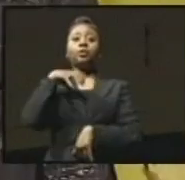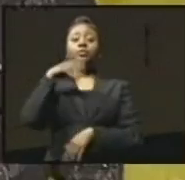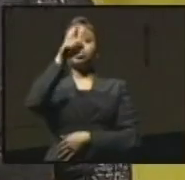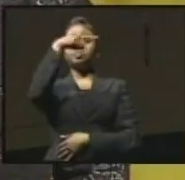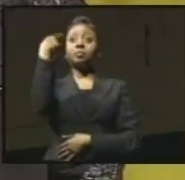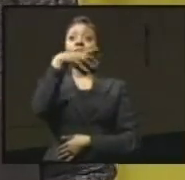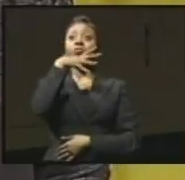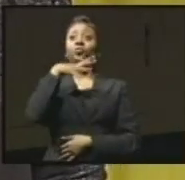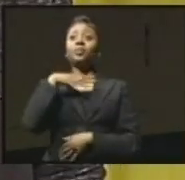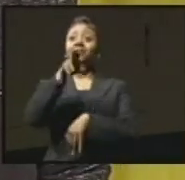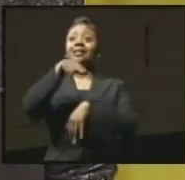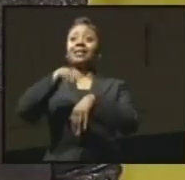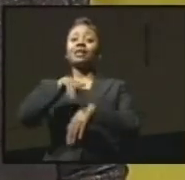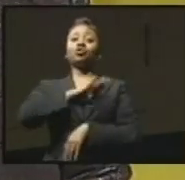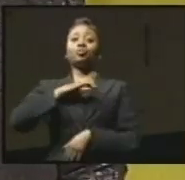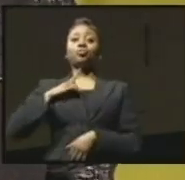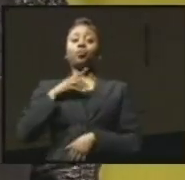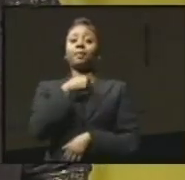and National Board Member.